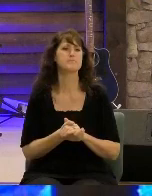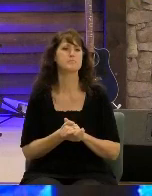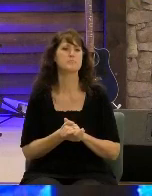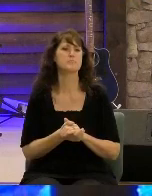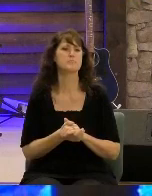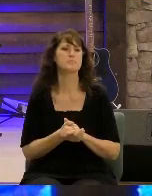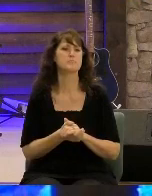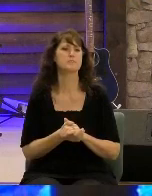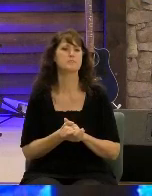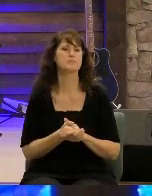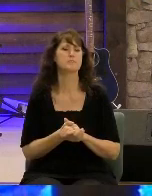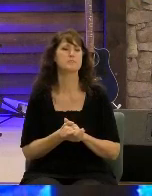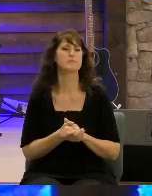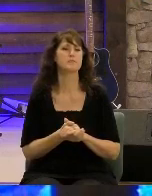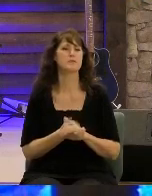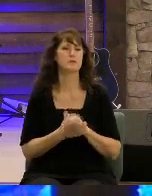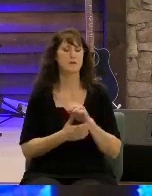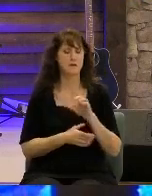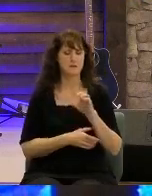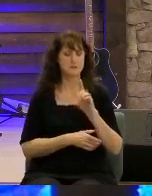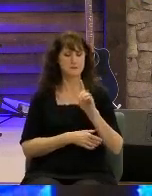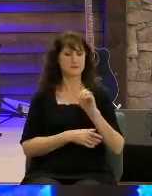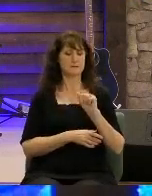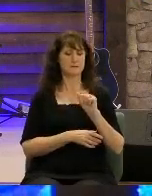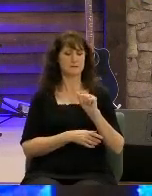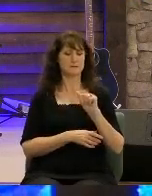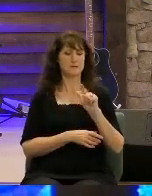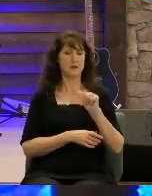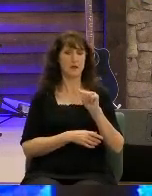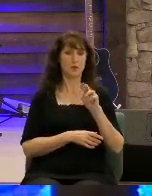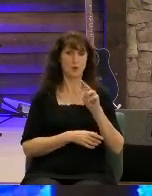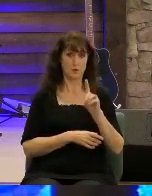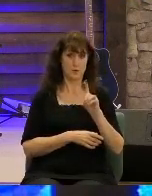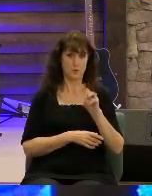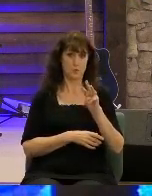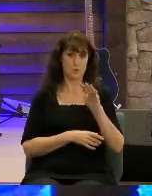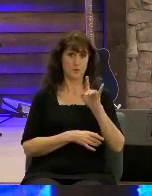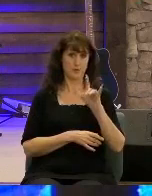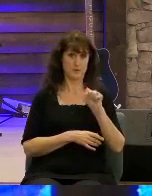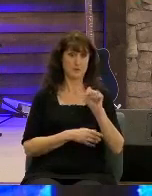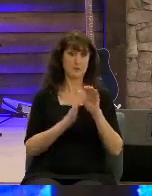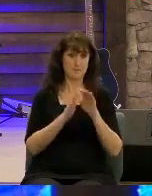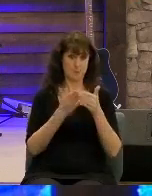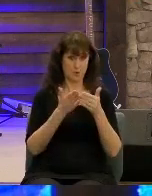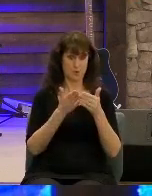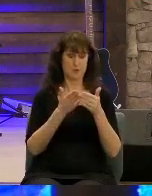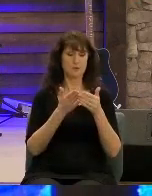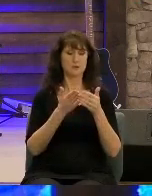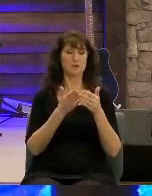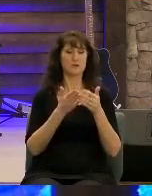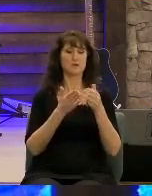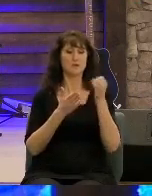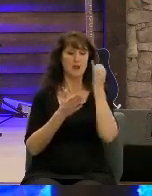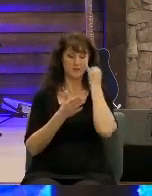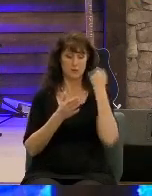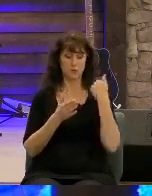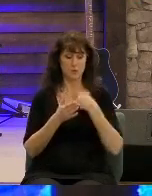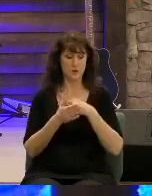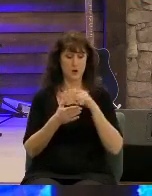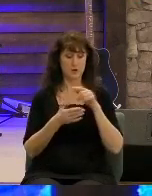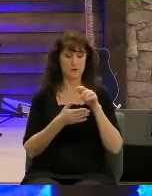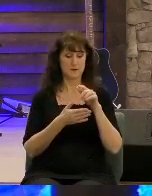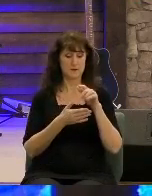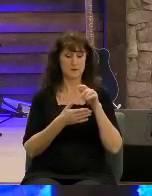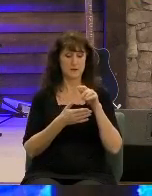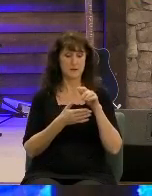This is Dallard Willis's closing of this particular book, and it says, if we are to be spiritually formed in Christ,